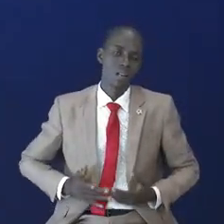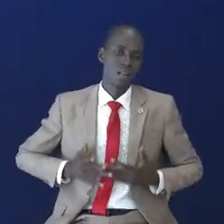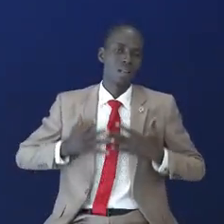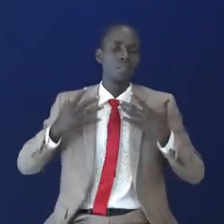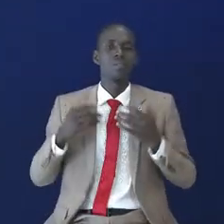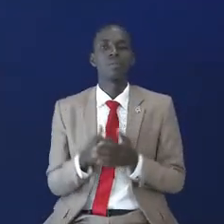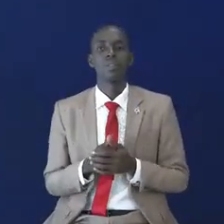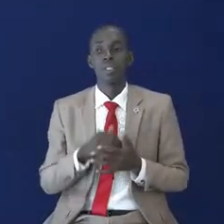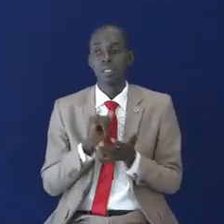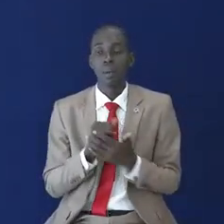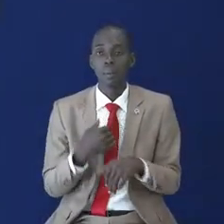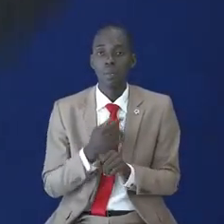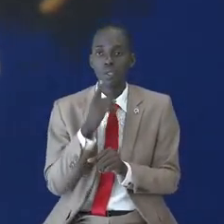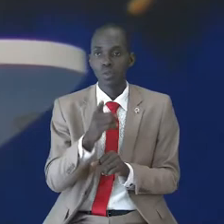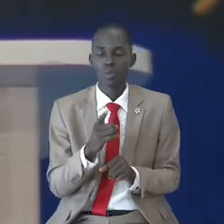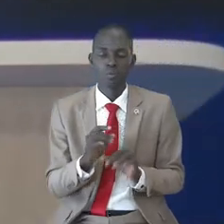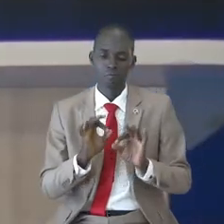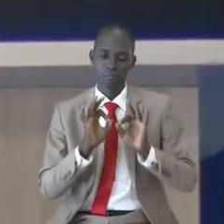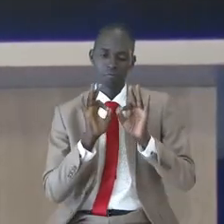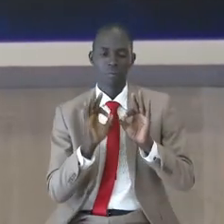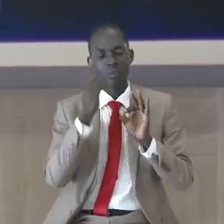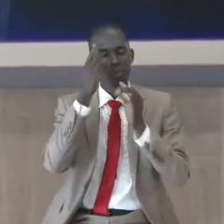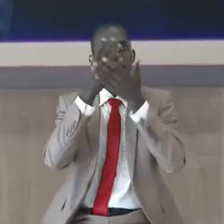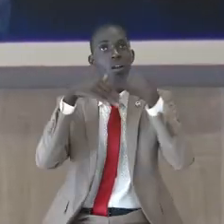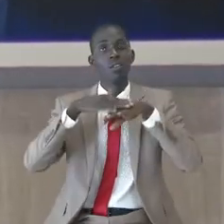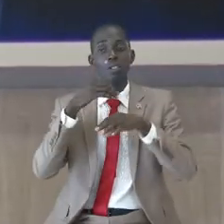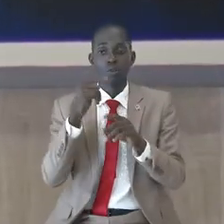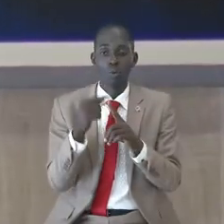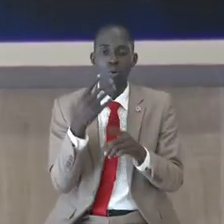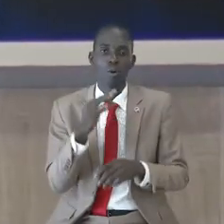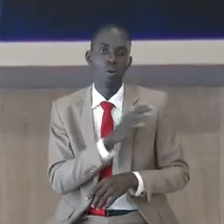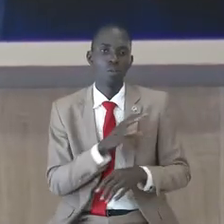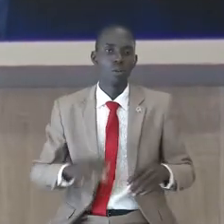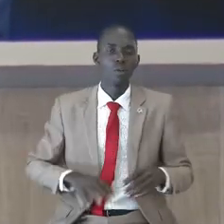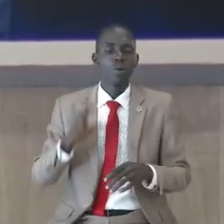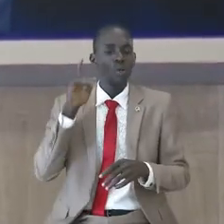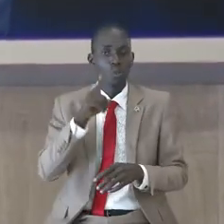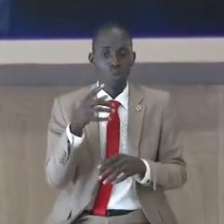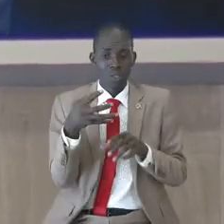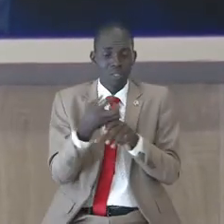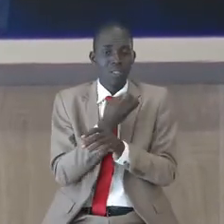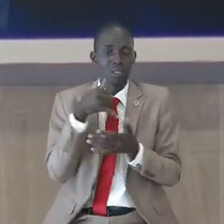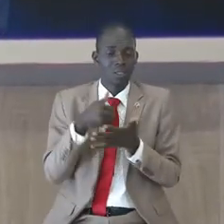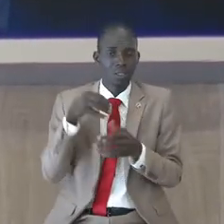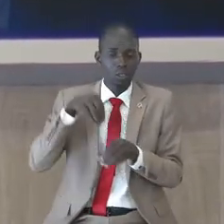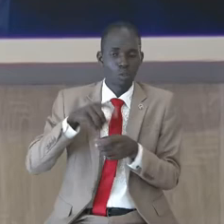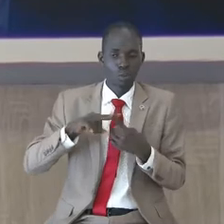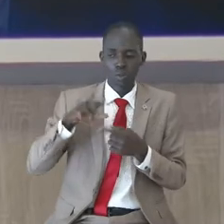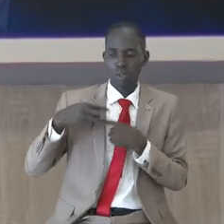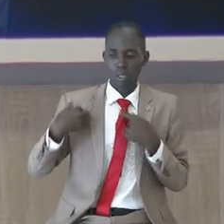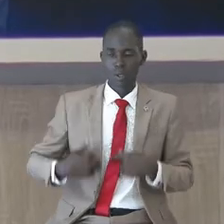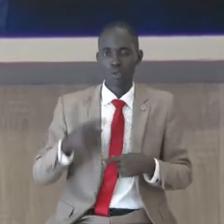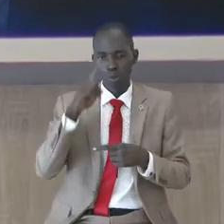That makes you fit for heaven. The words of Christ, you take that to heart, you